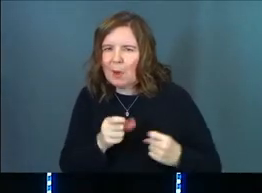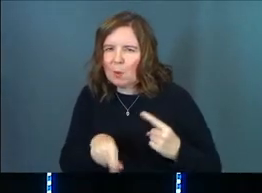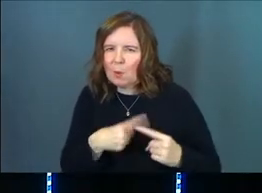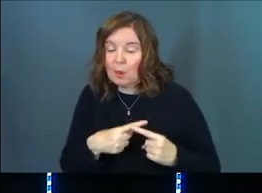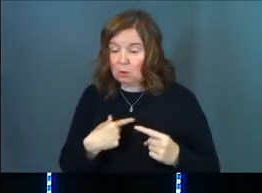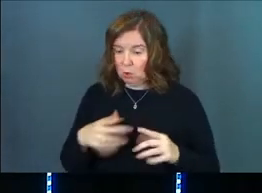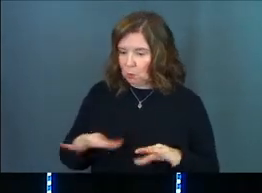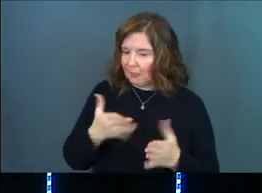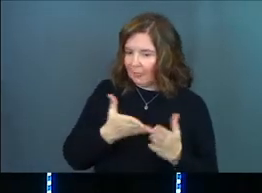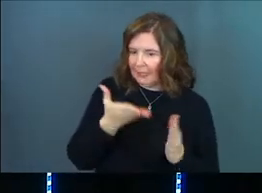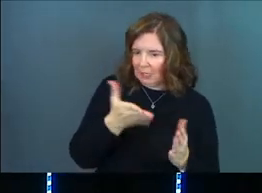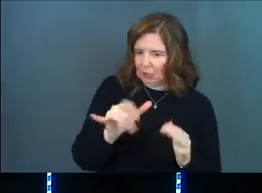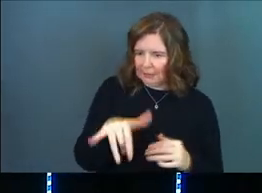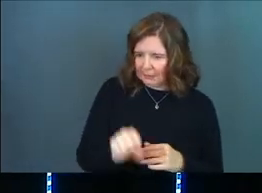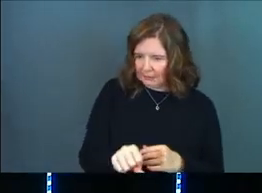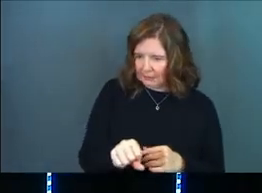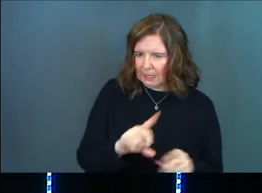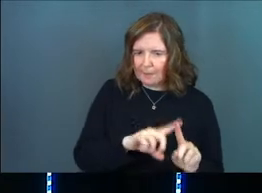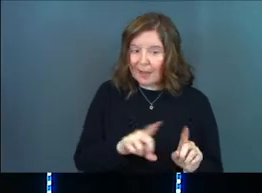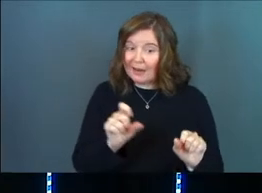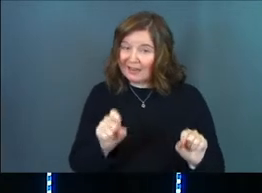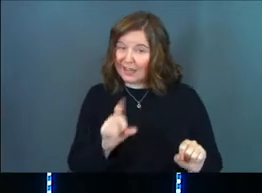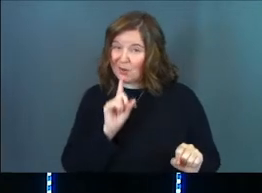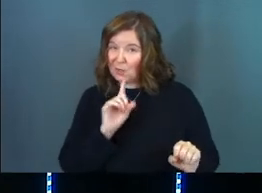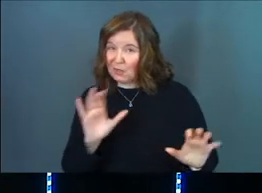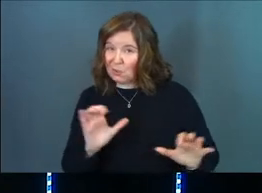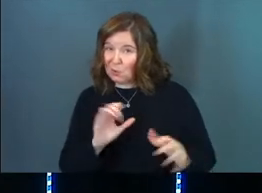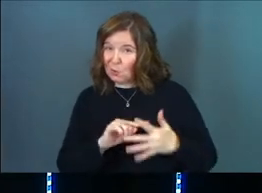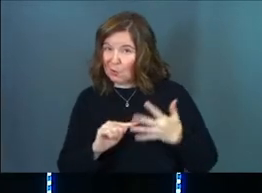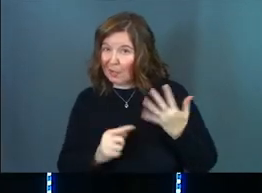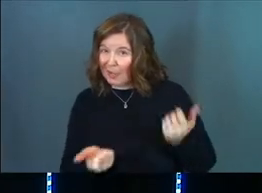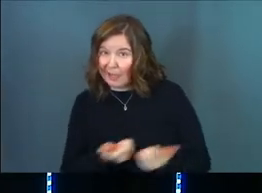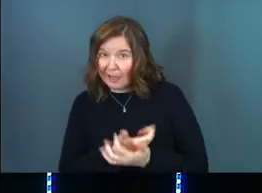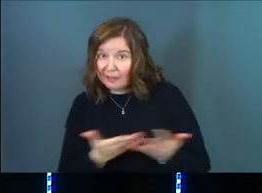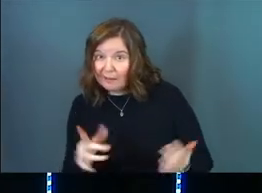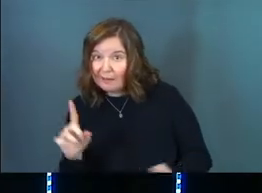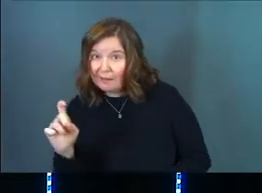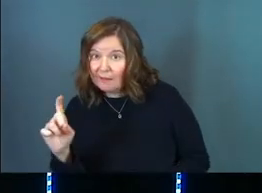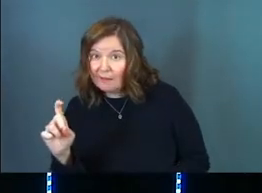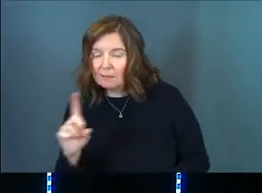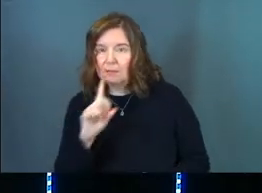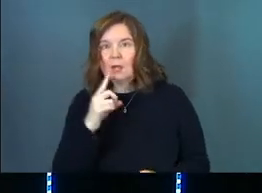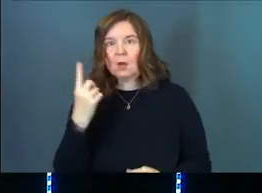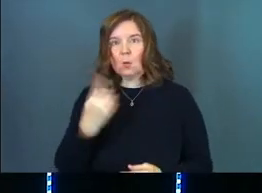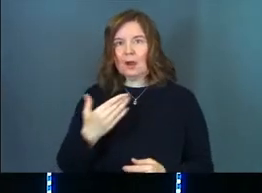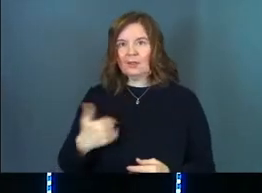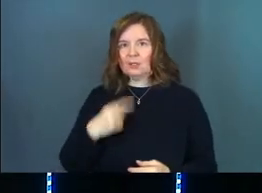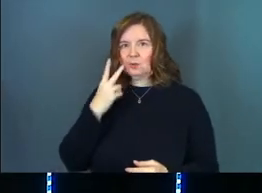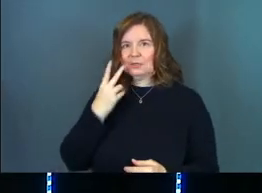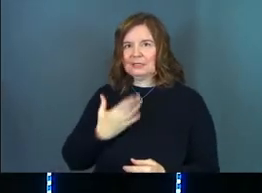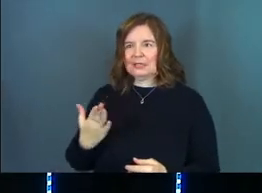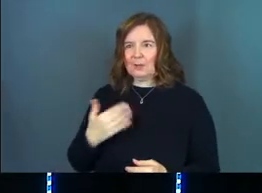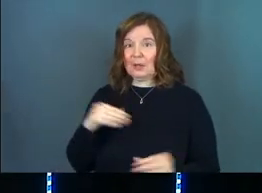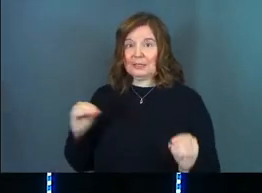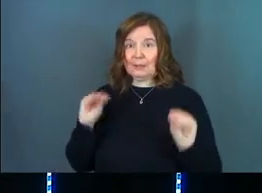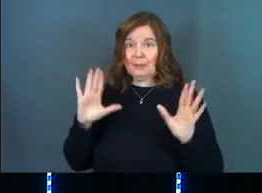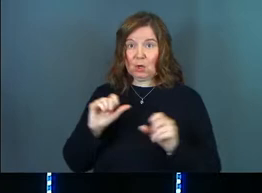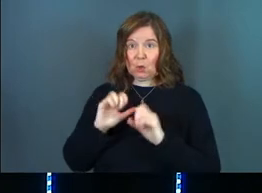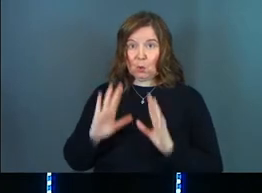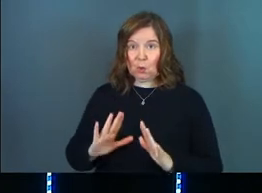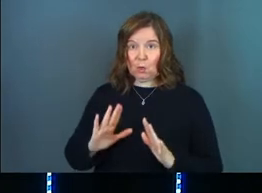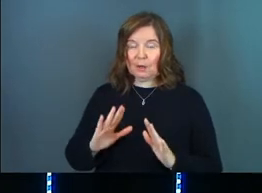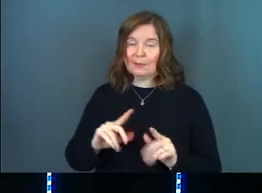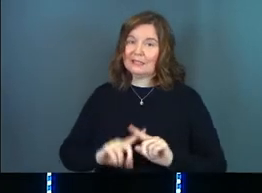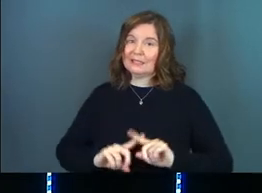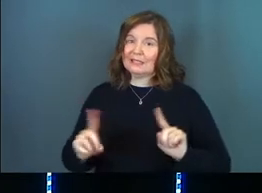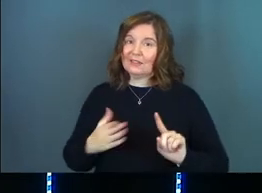Yeah, you did this thing over here, but can you really do just anything? It's one thing to see somebody as a miracle worker.